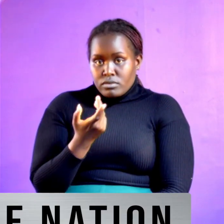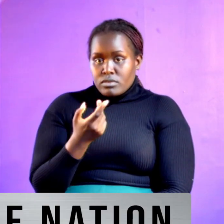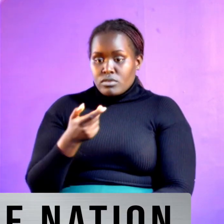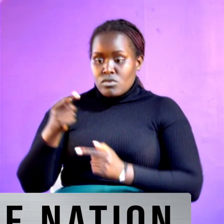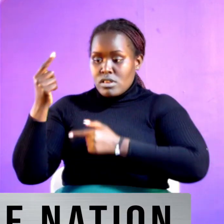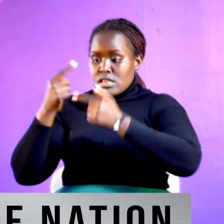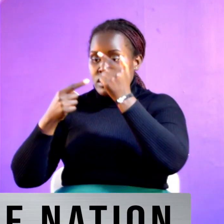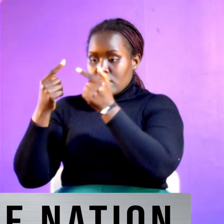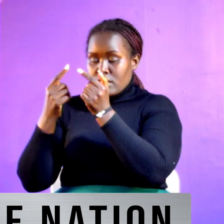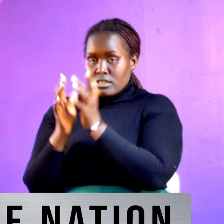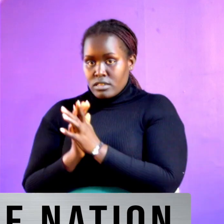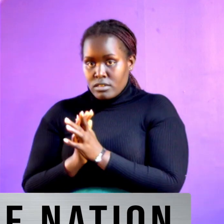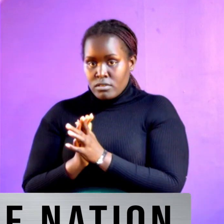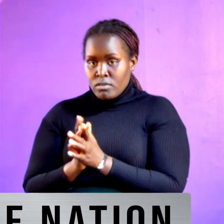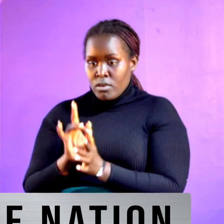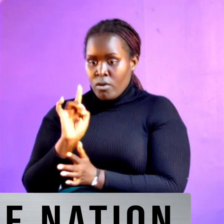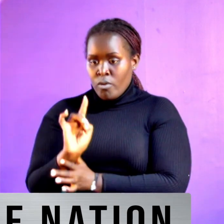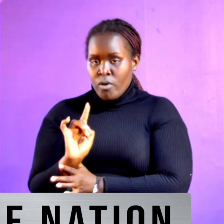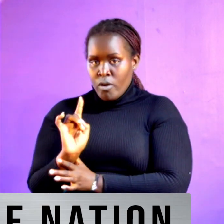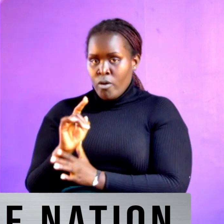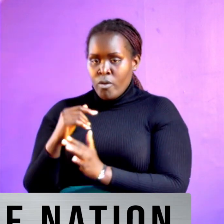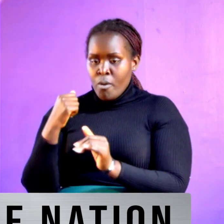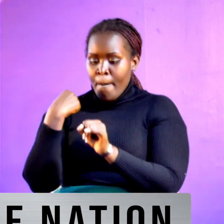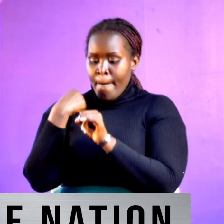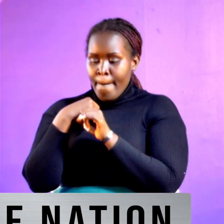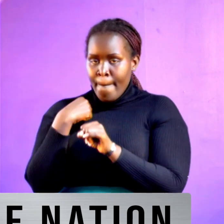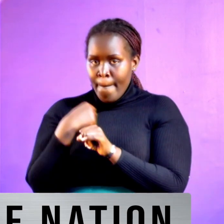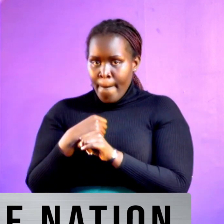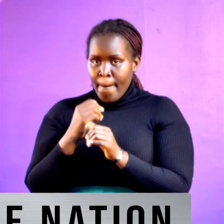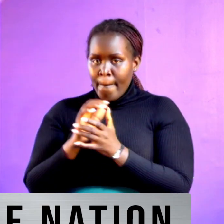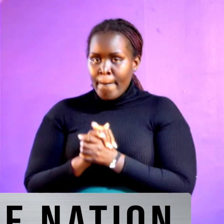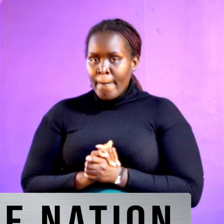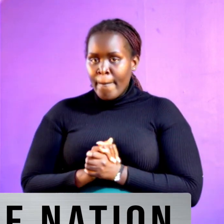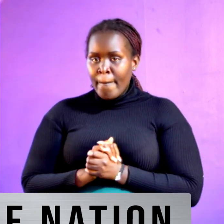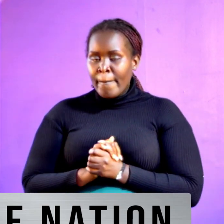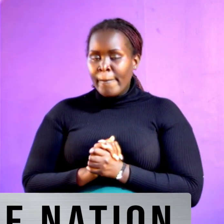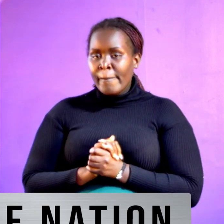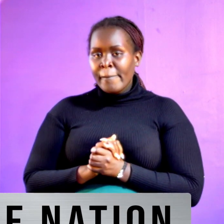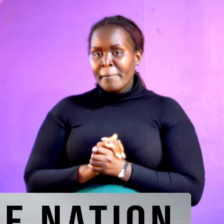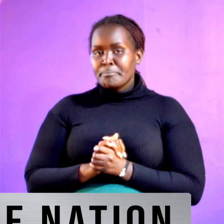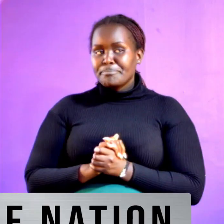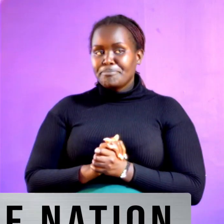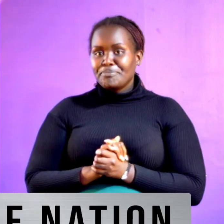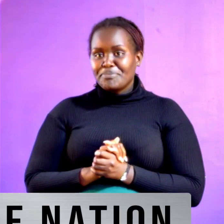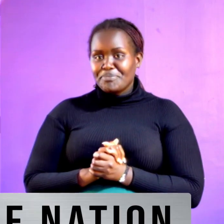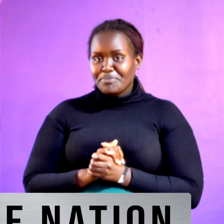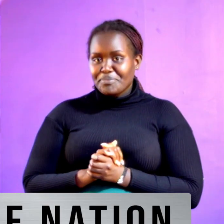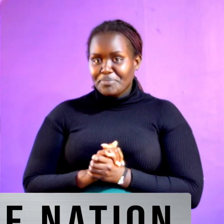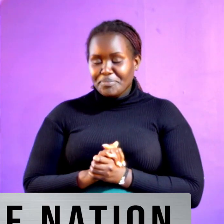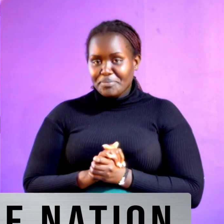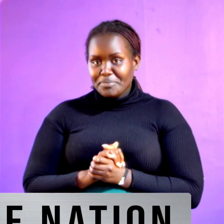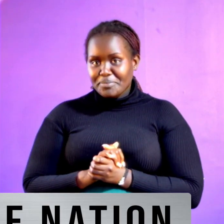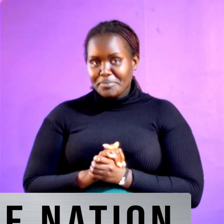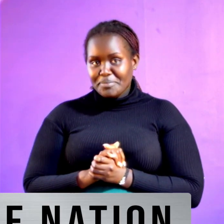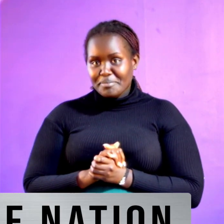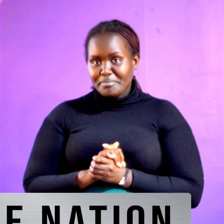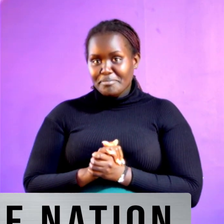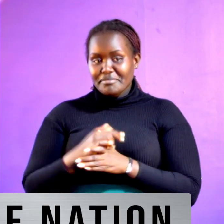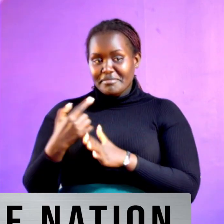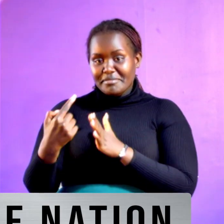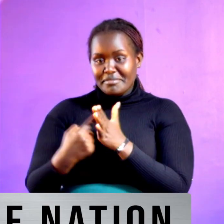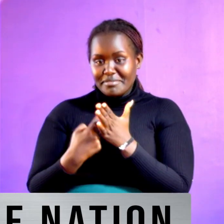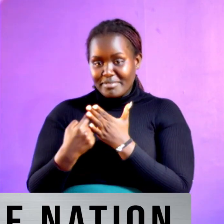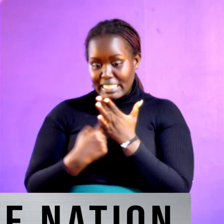of Ford. It was one of the factions of Ford. I would The original Ford. imagine that Yes. in your